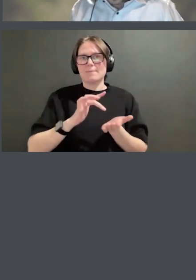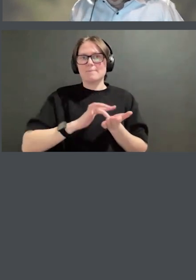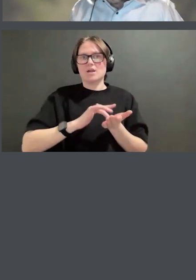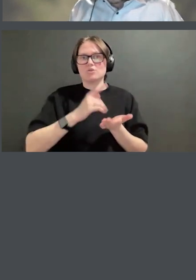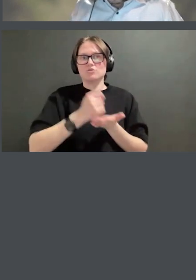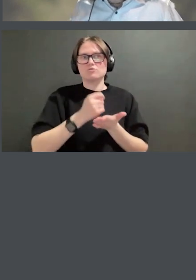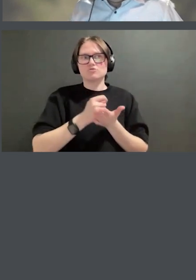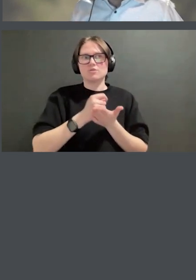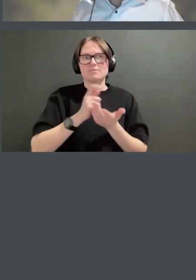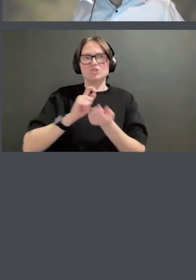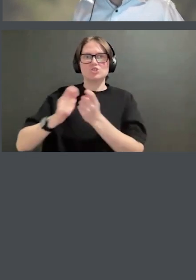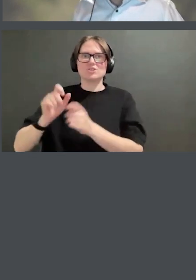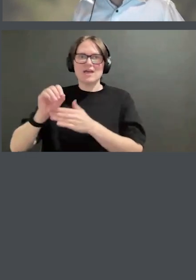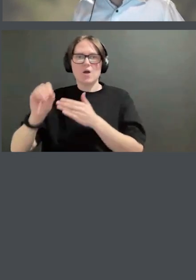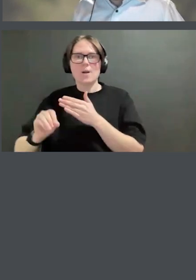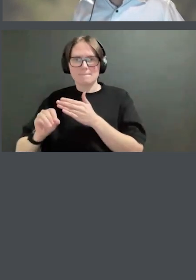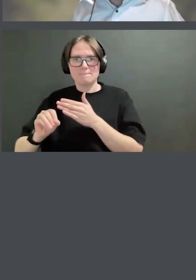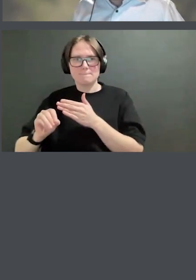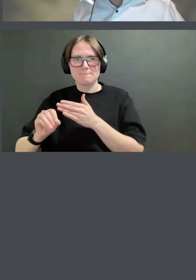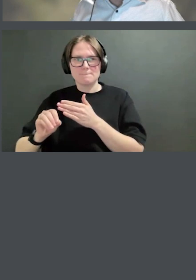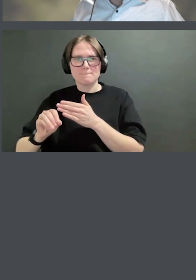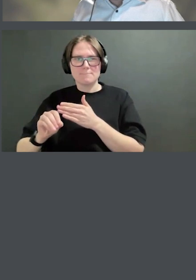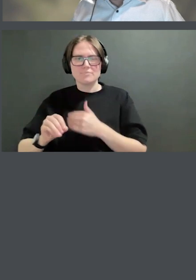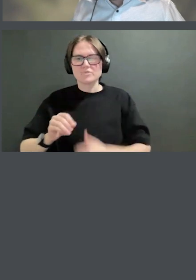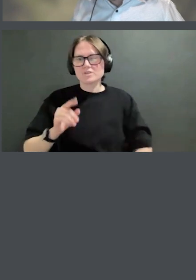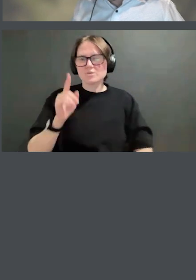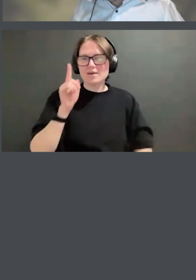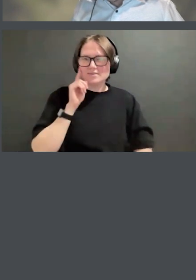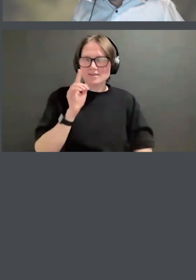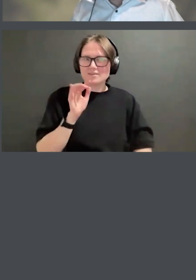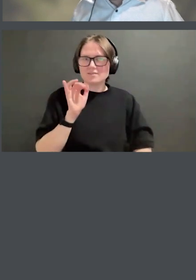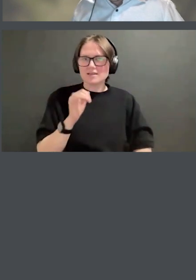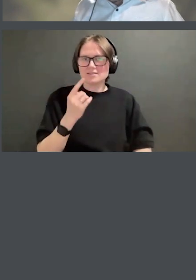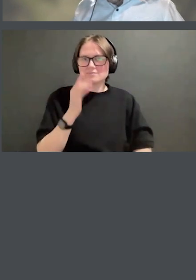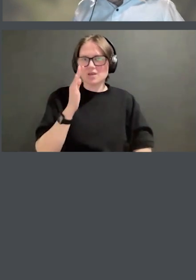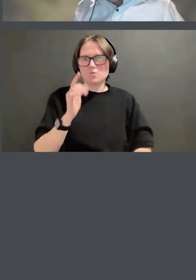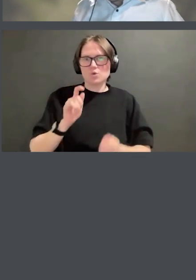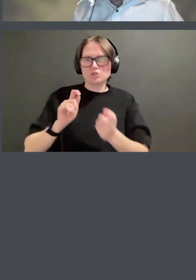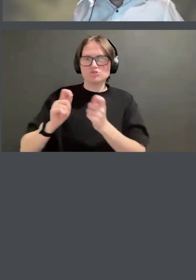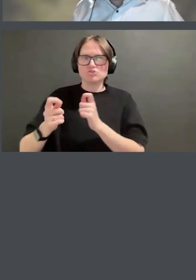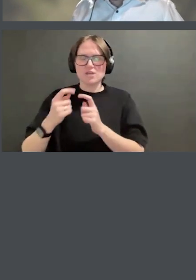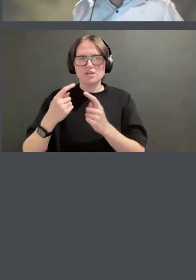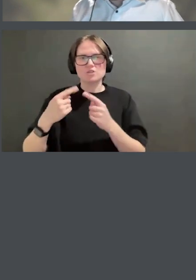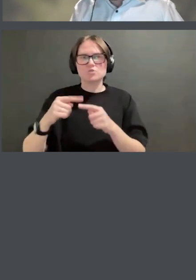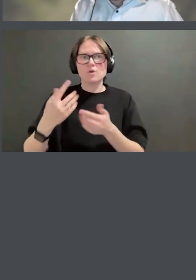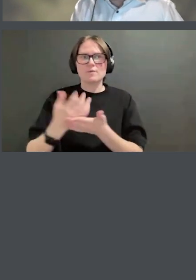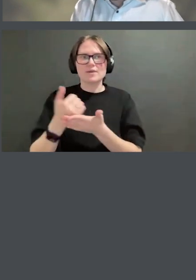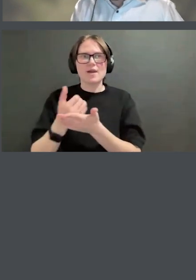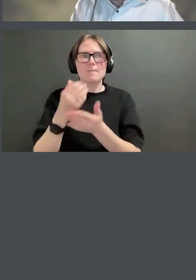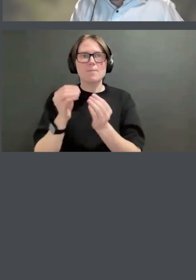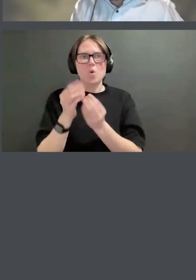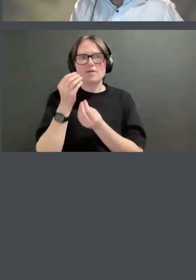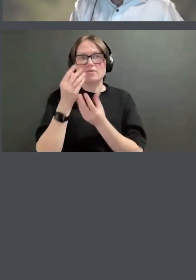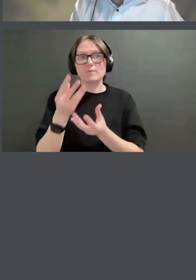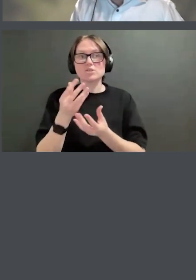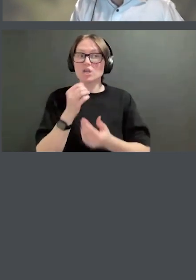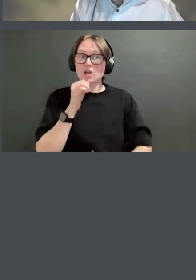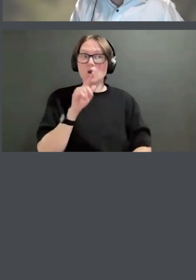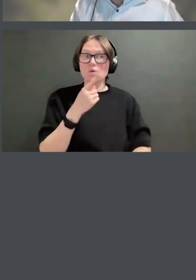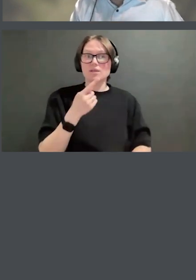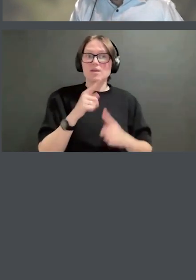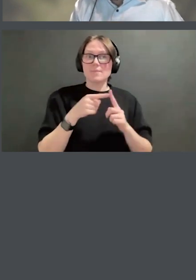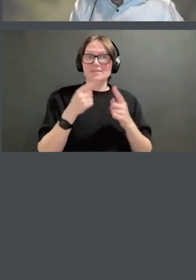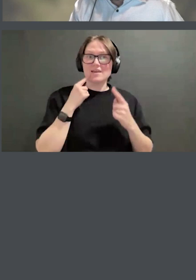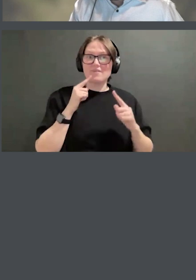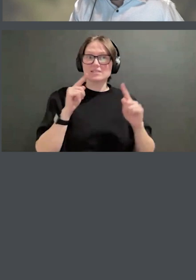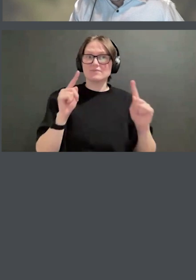changed the outcome. So I think that's going to be something that changes as we get more information, not only about the efficiency and